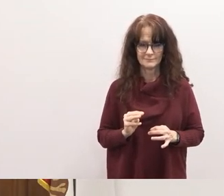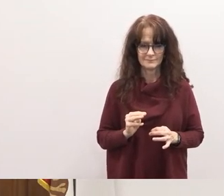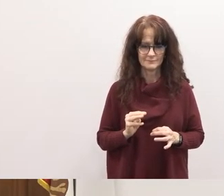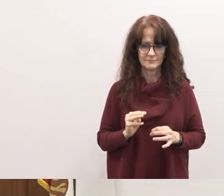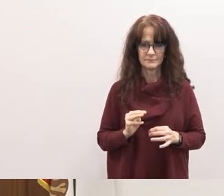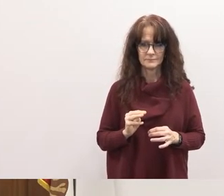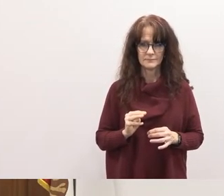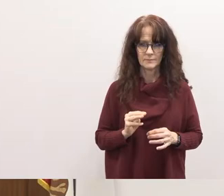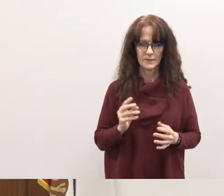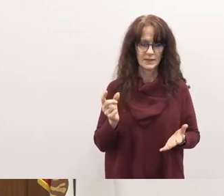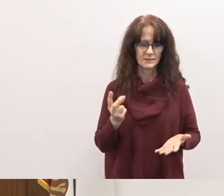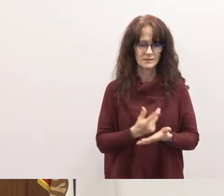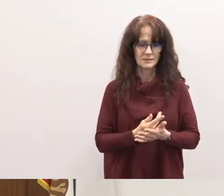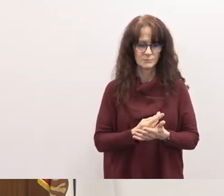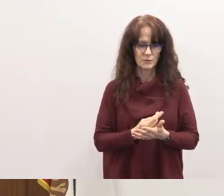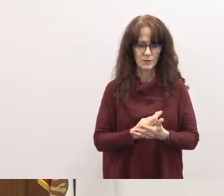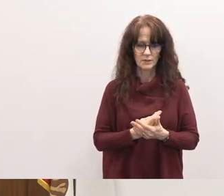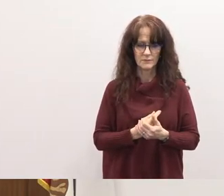I move to approve.